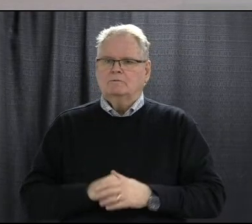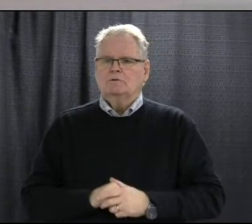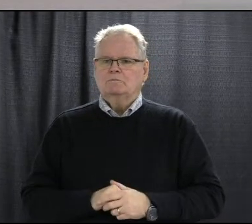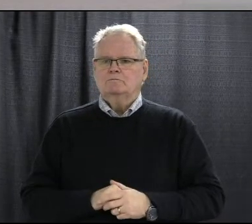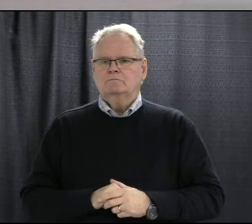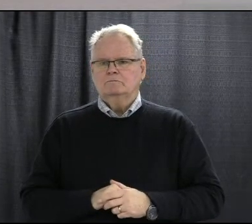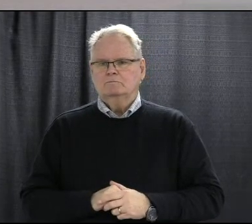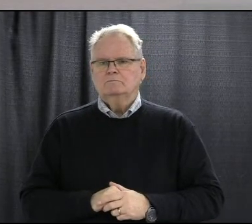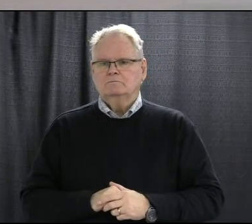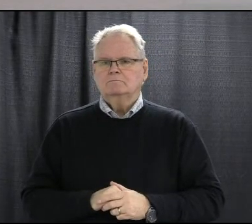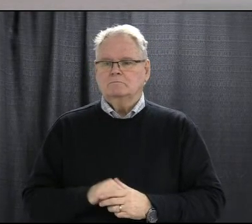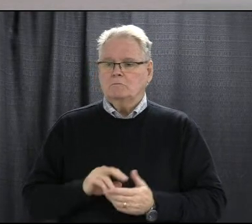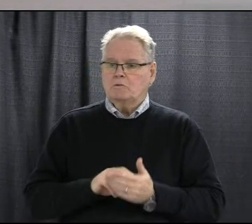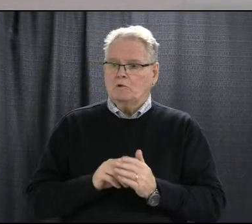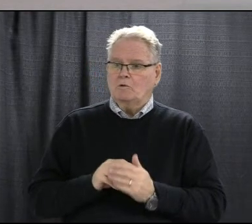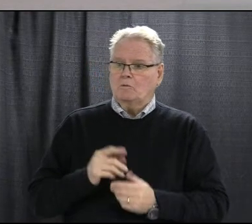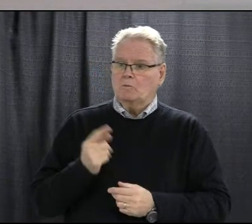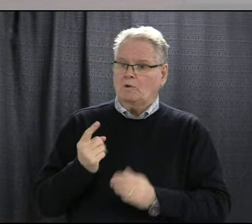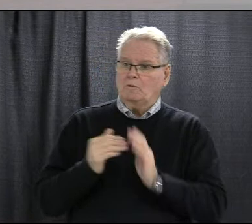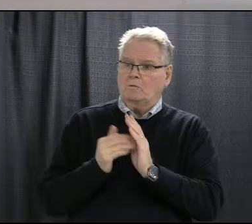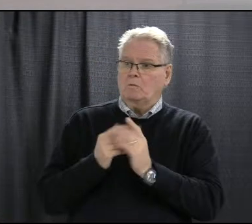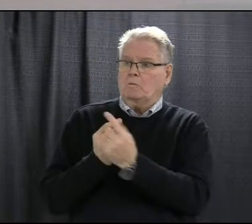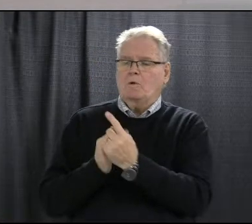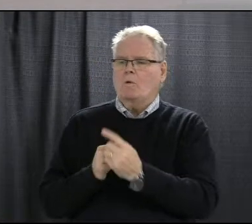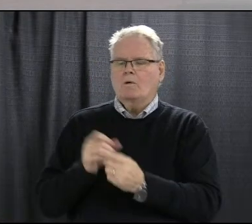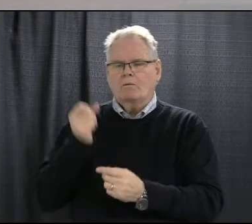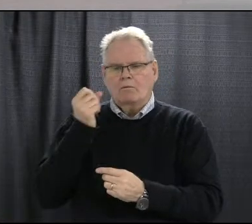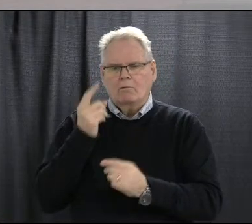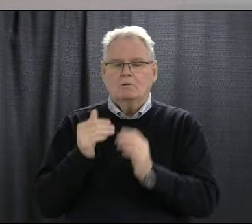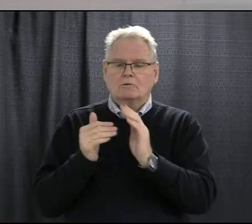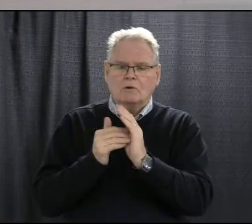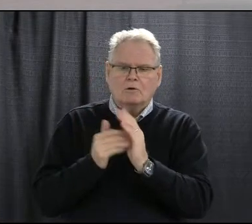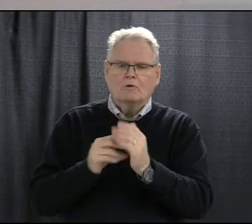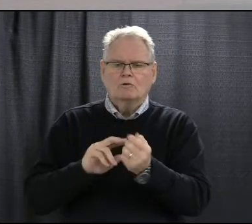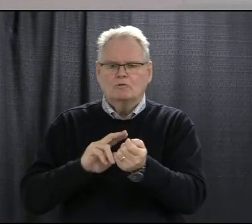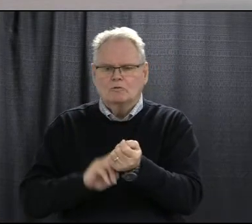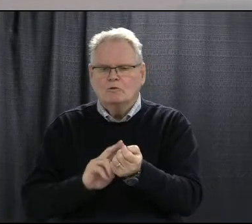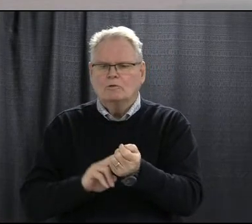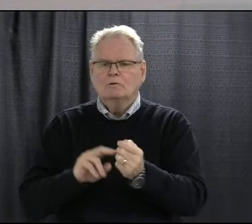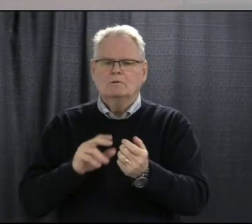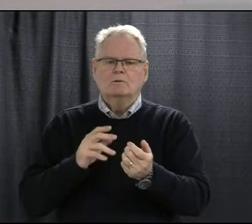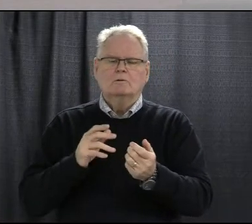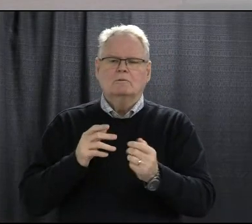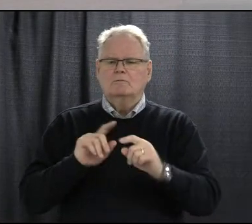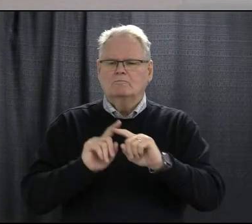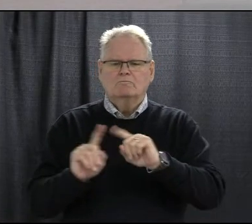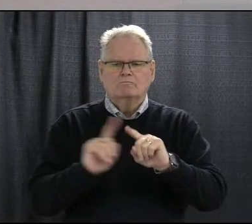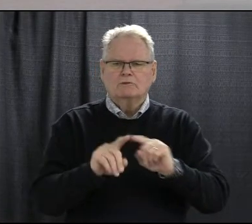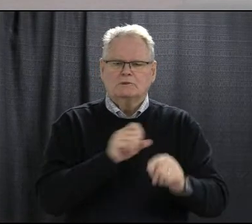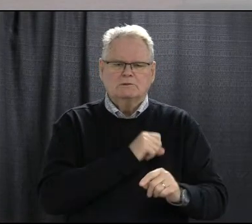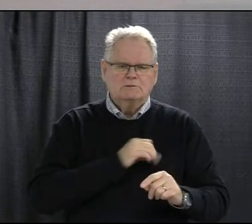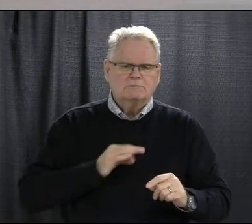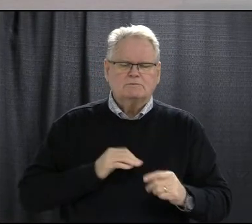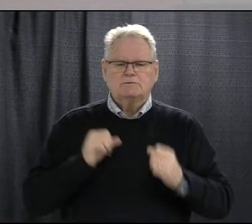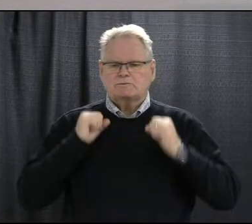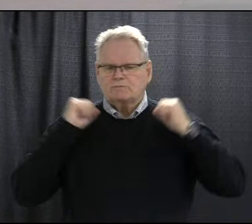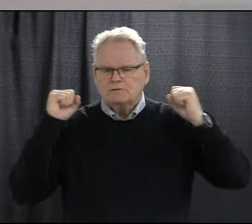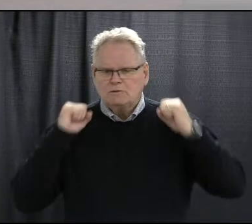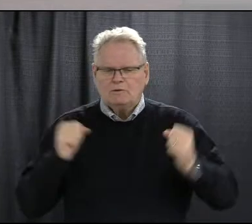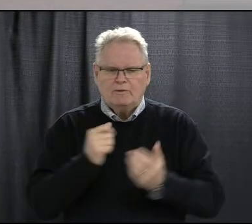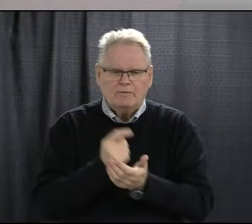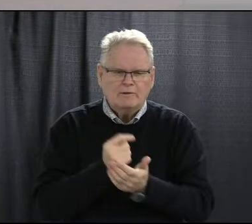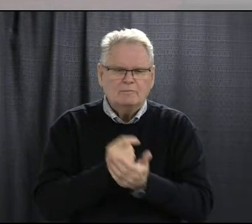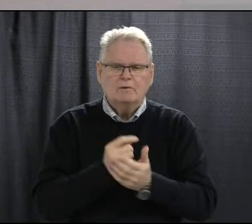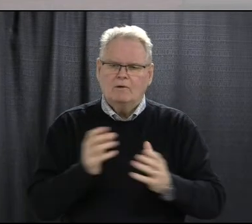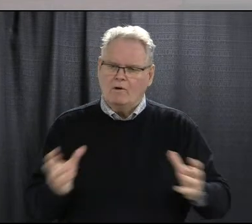so important in best practice older adult care. So, as this unfolds, we'll likely see